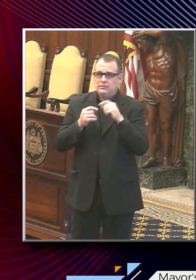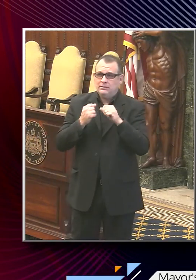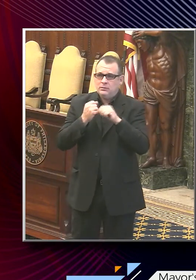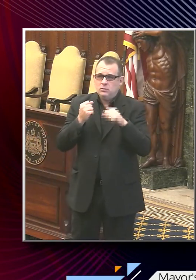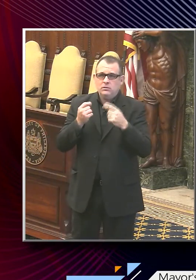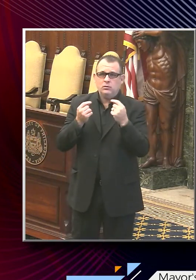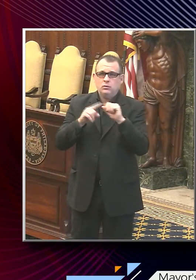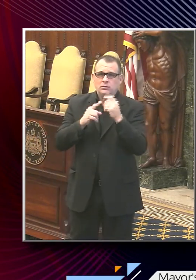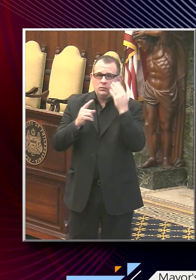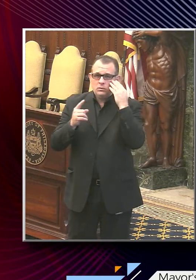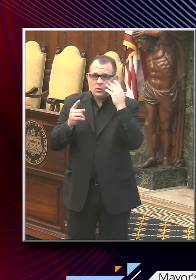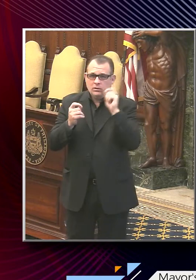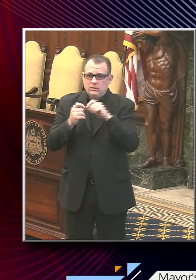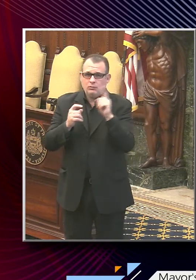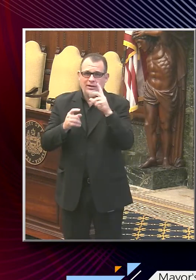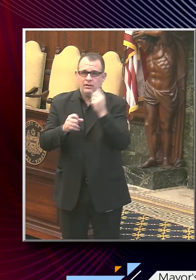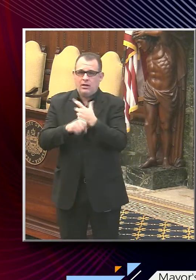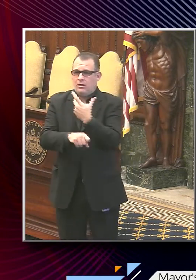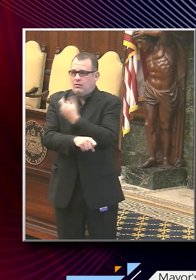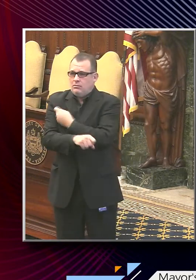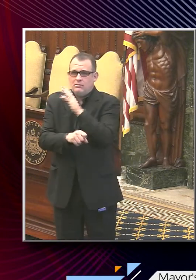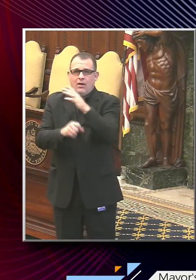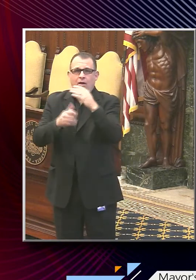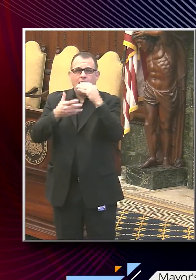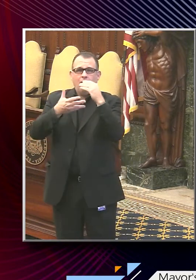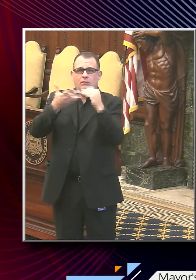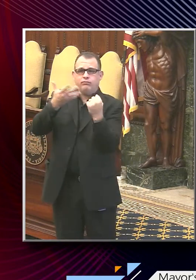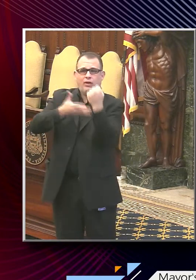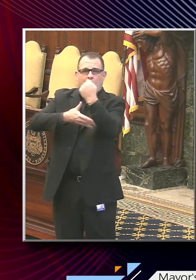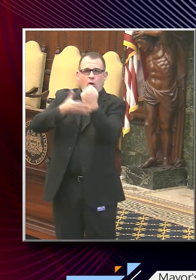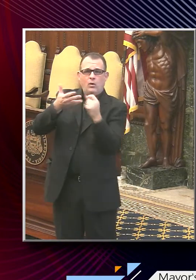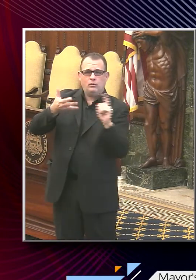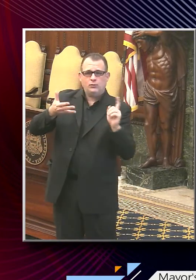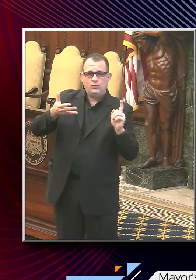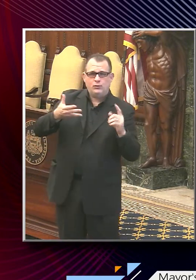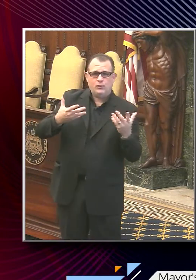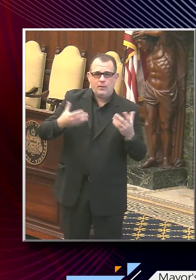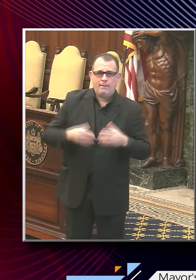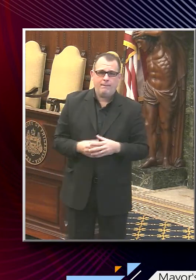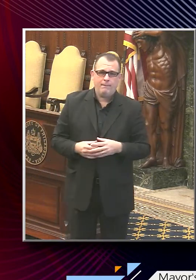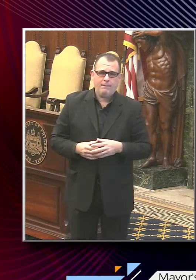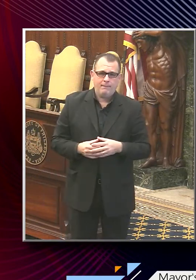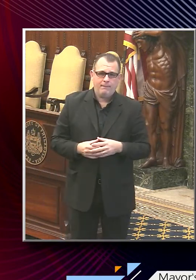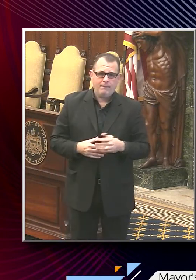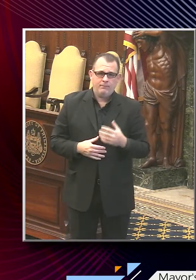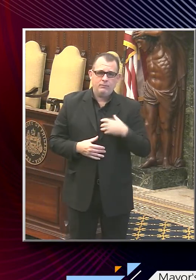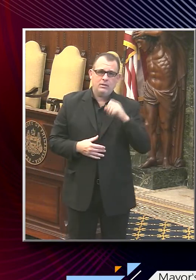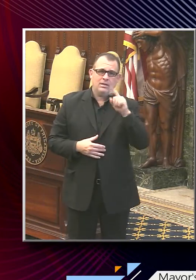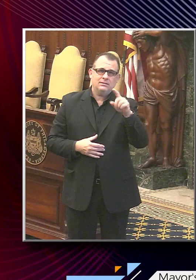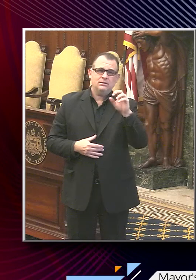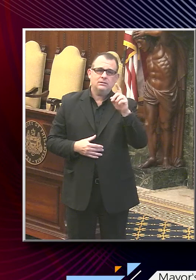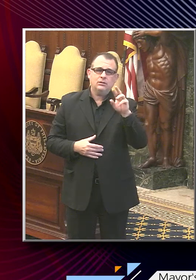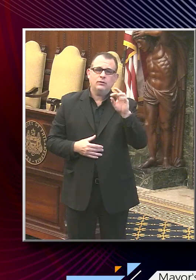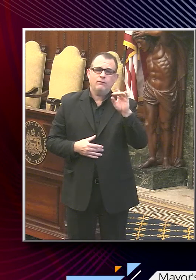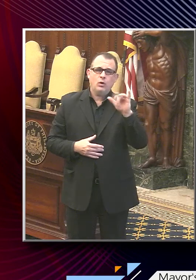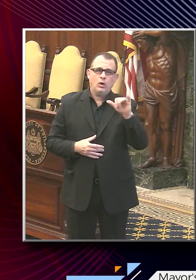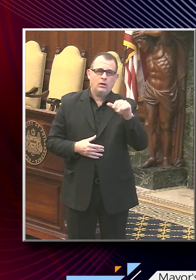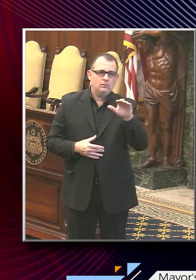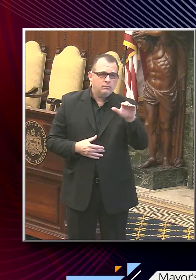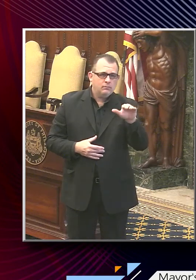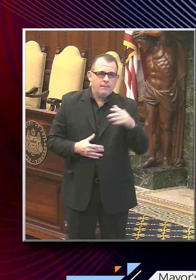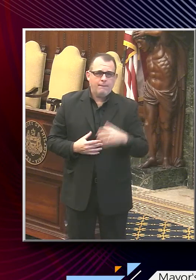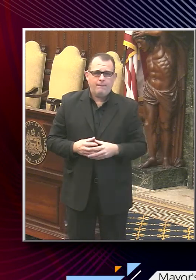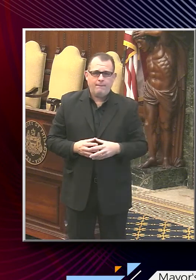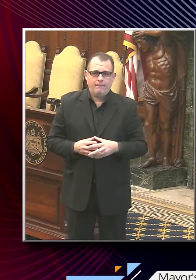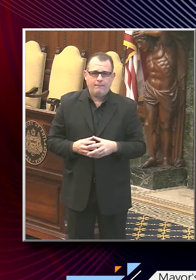where they may fall in the hierarchy or other educators. So, Dr. Farley, can you say